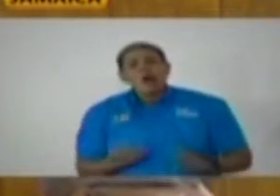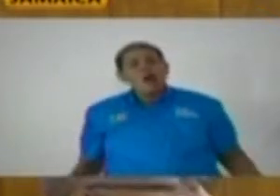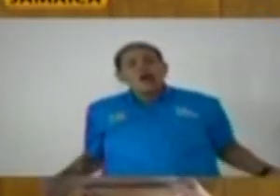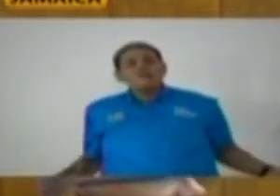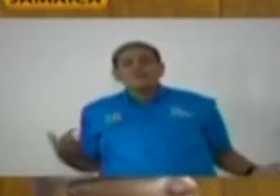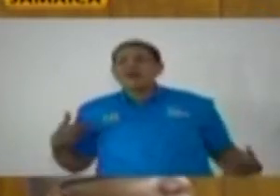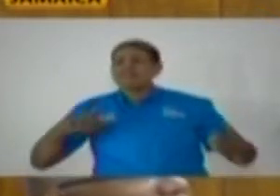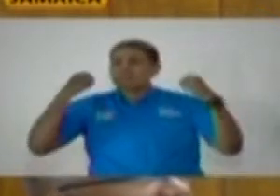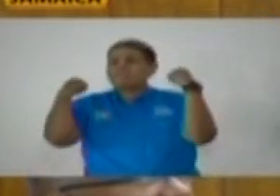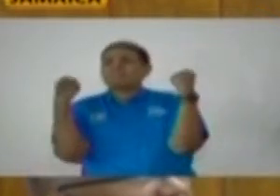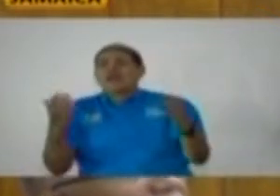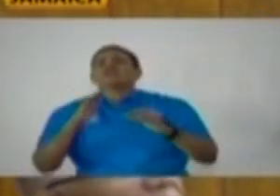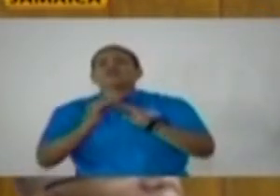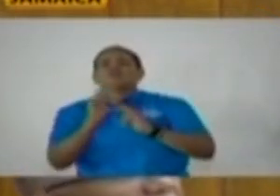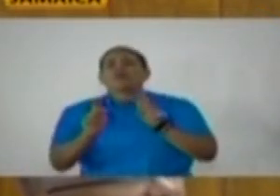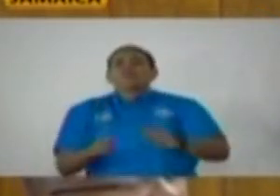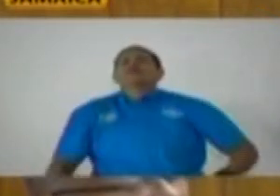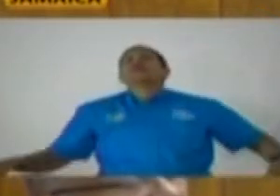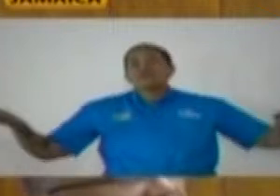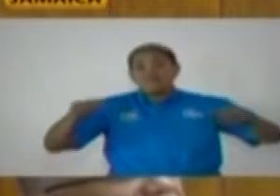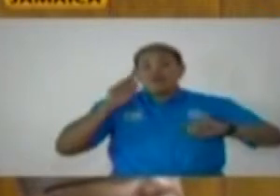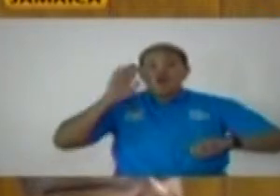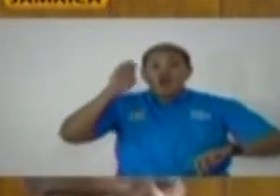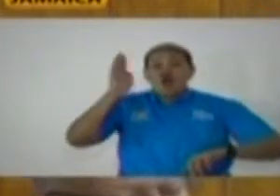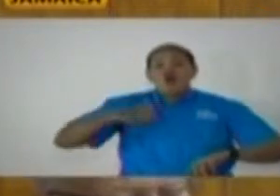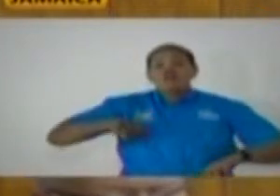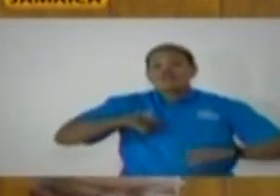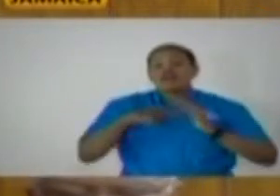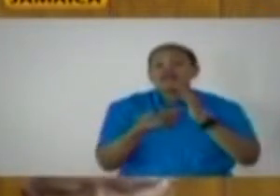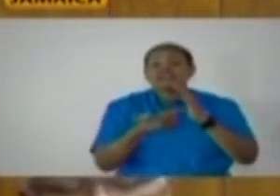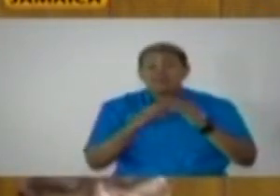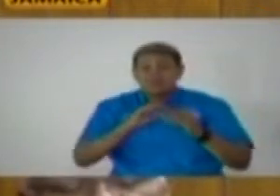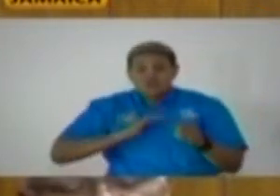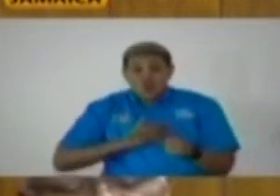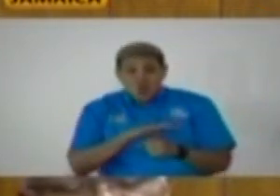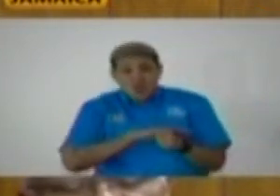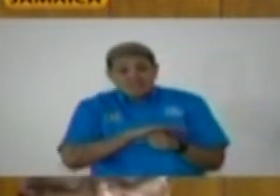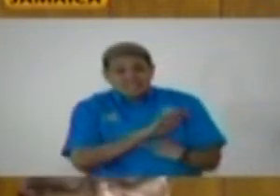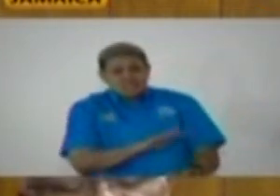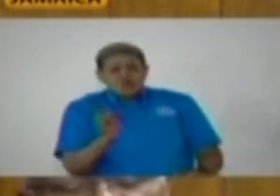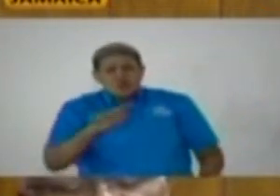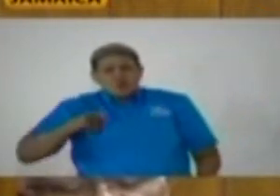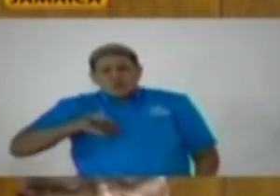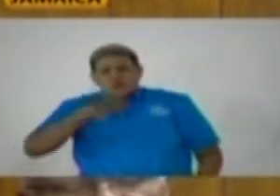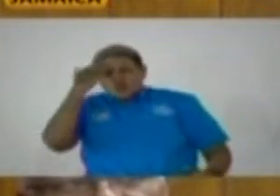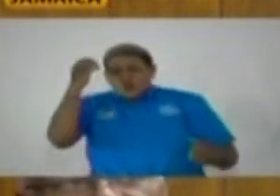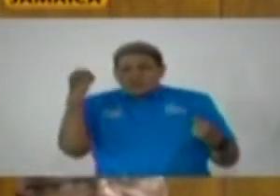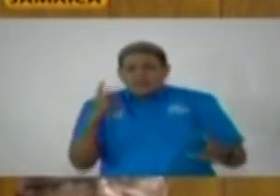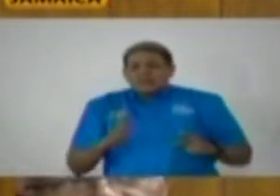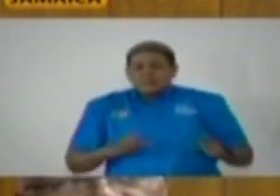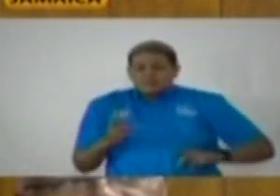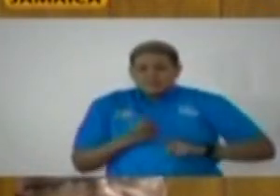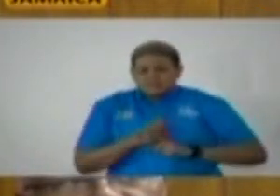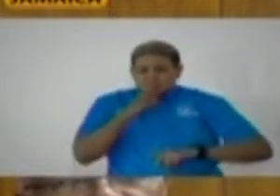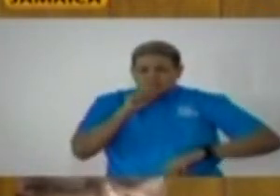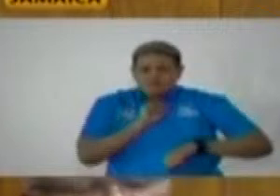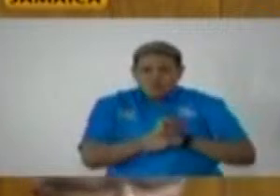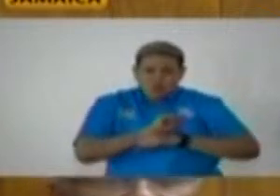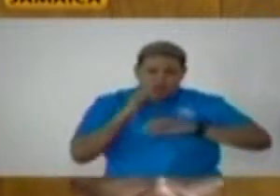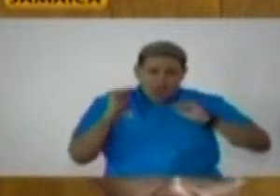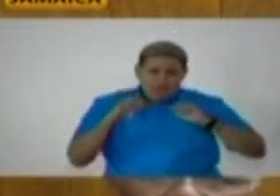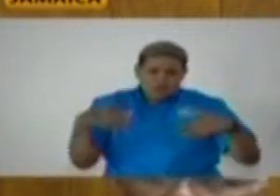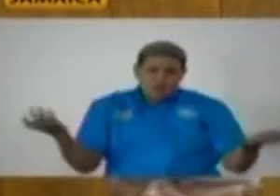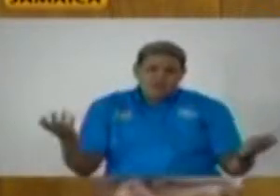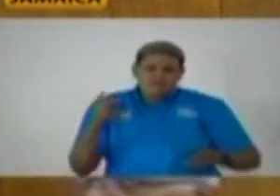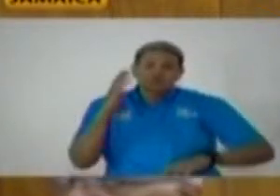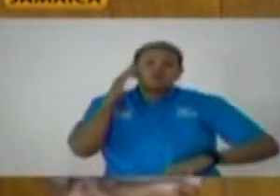have so many Jamaicans, and all of us have examples in our constituency where we know many people who are unemployed, we know people